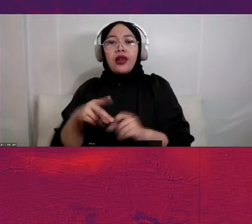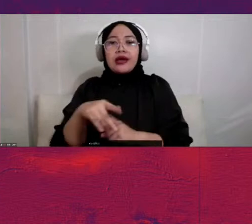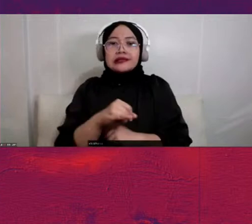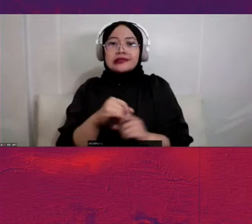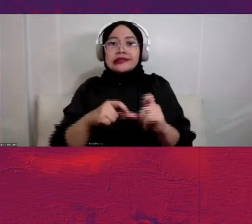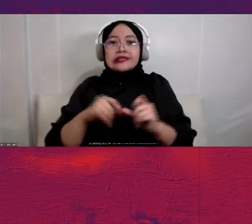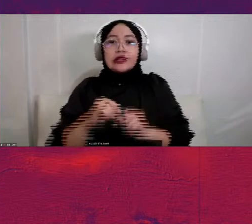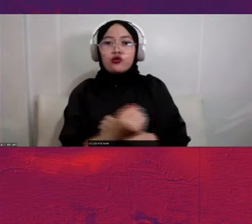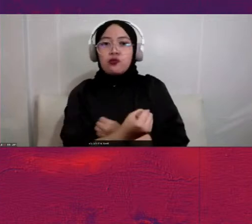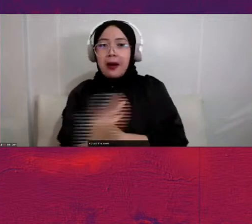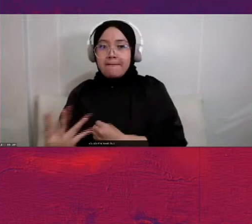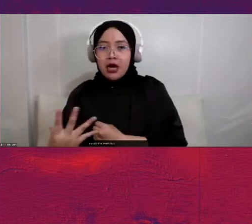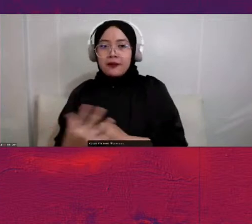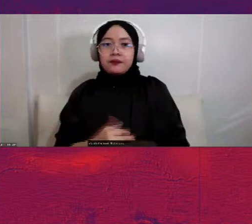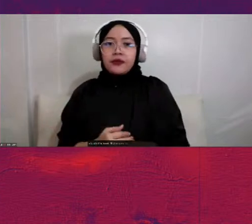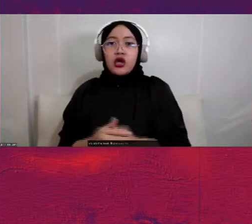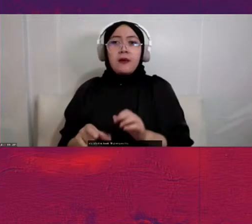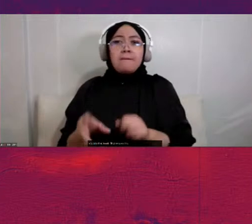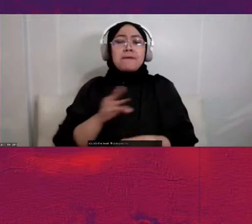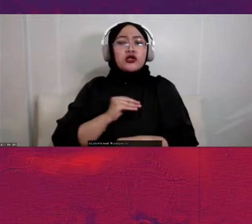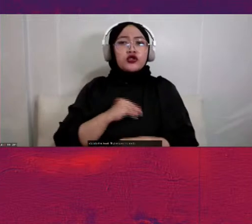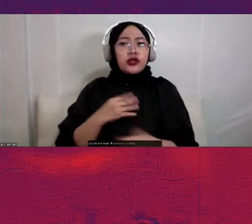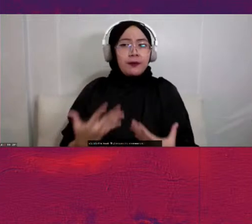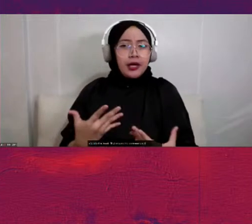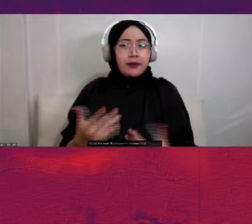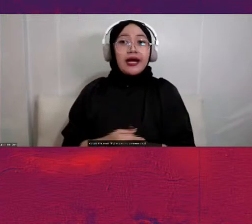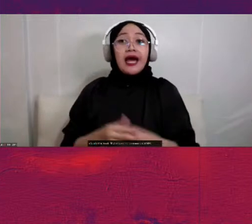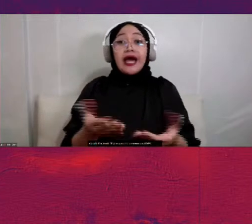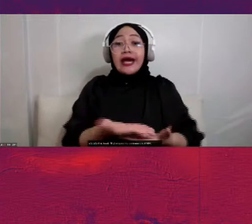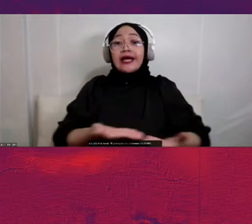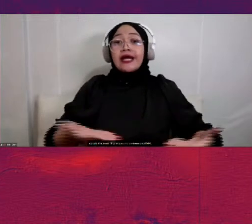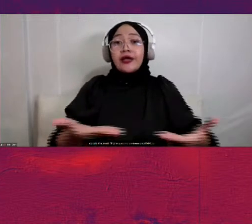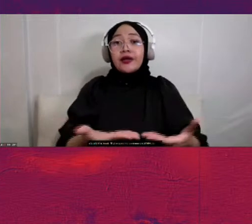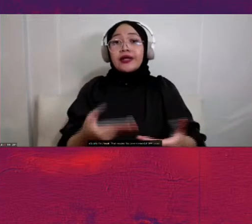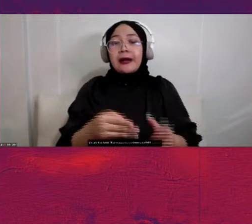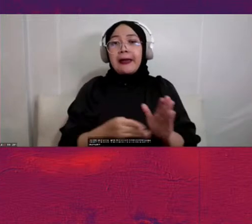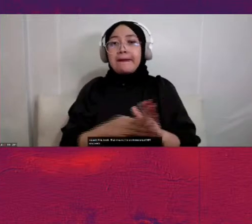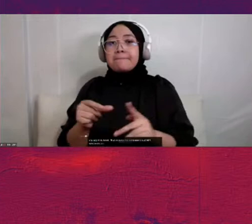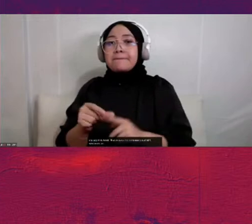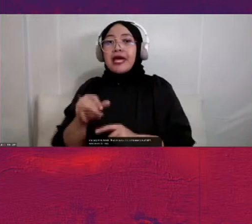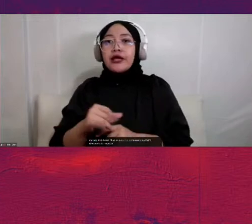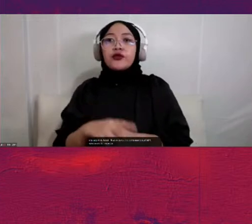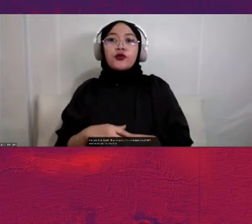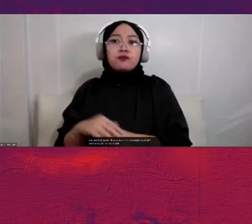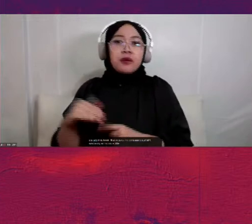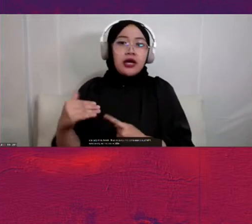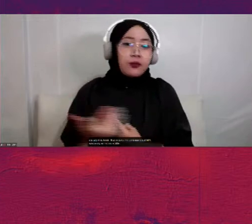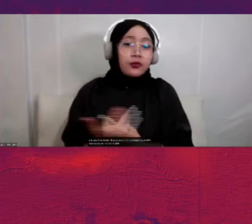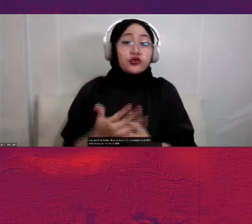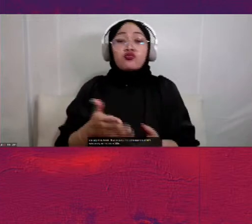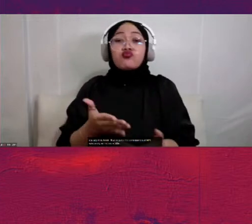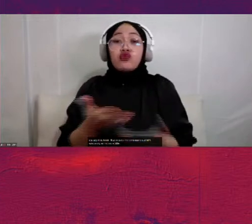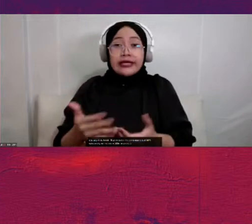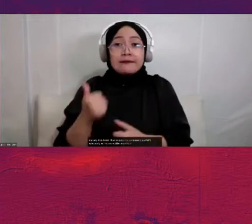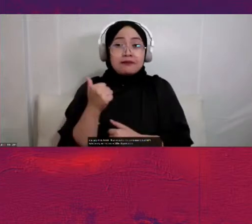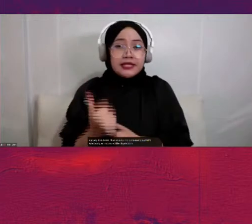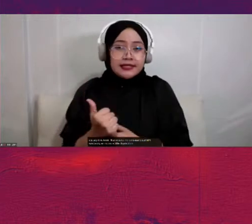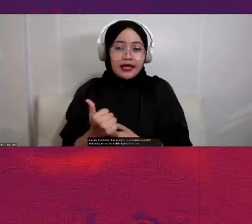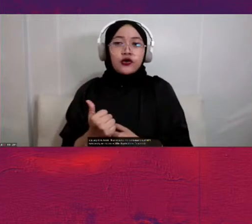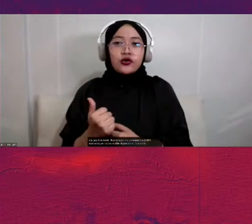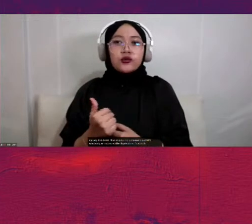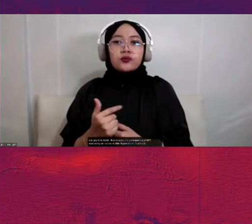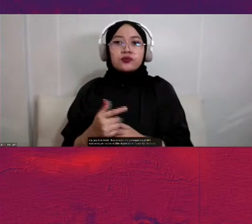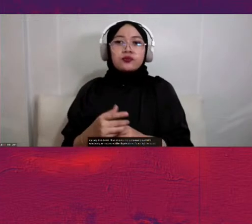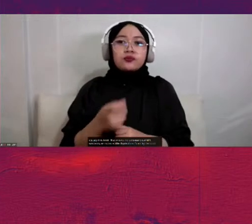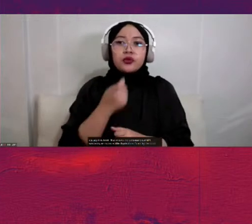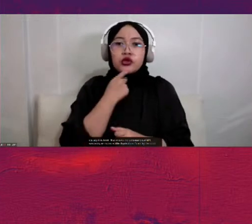classified as poor. That means the environmental MPI uncovers or makes visible deprivations faced by the